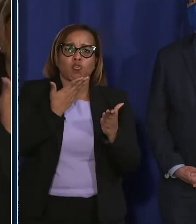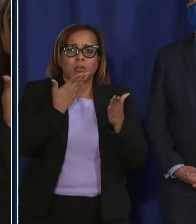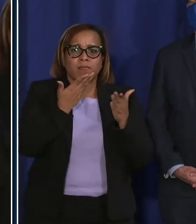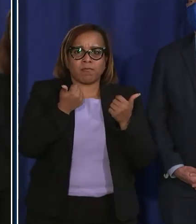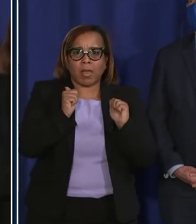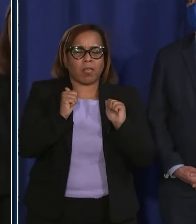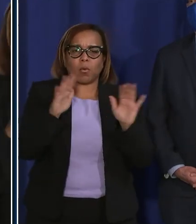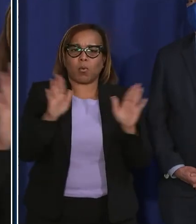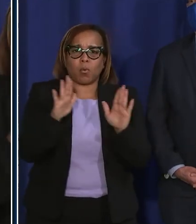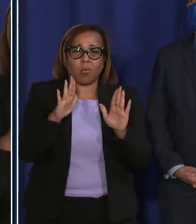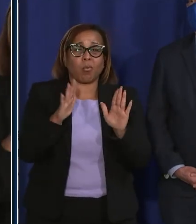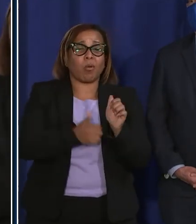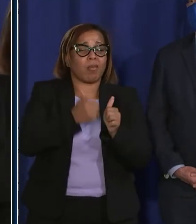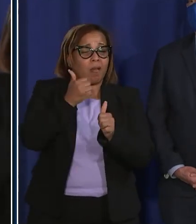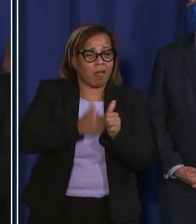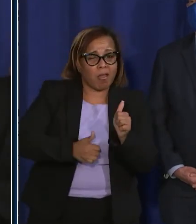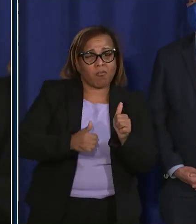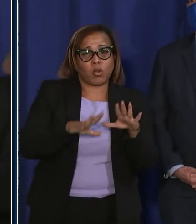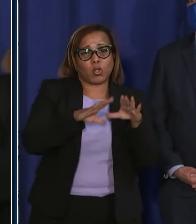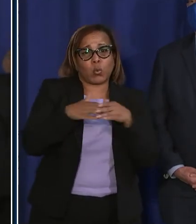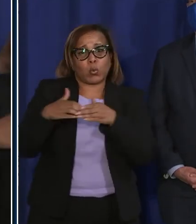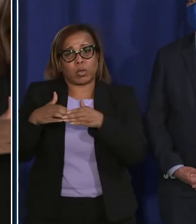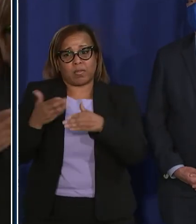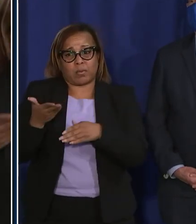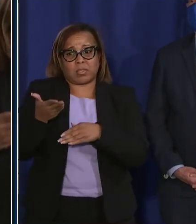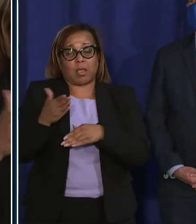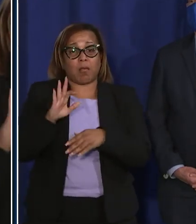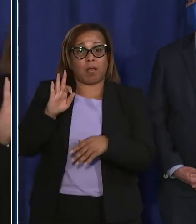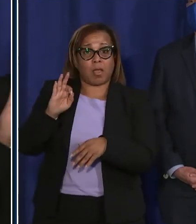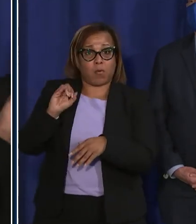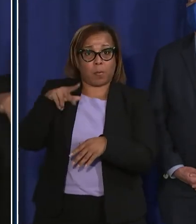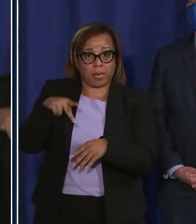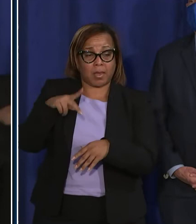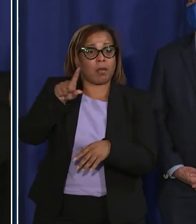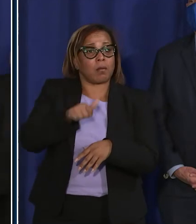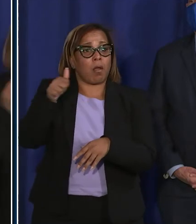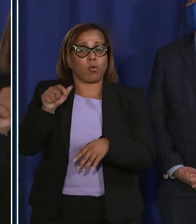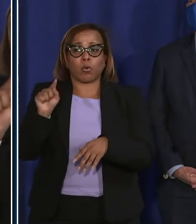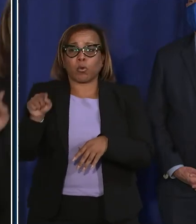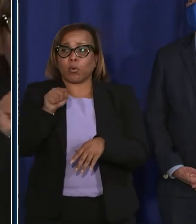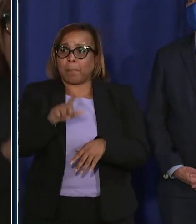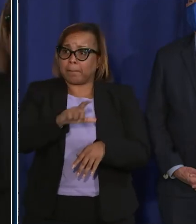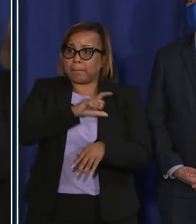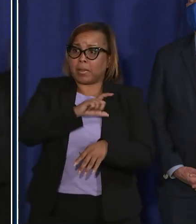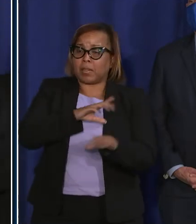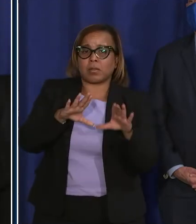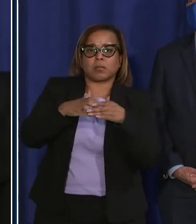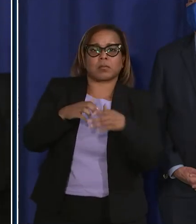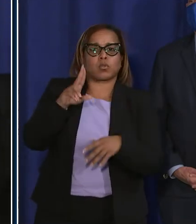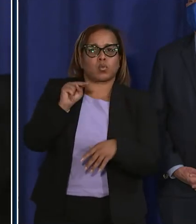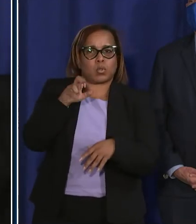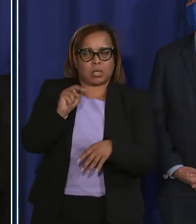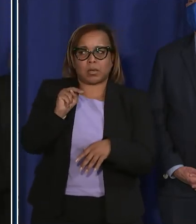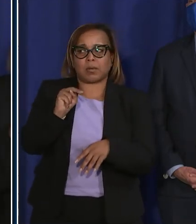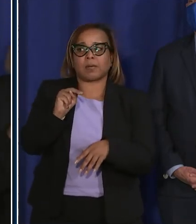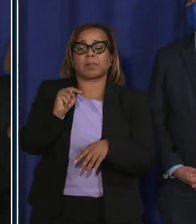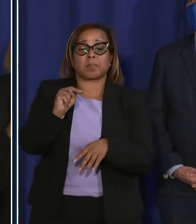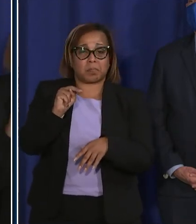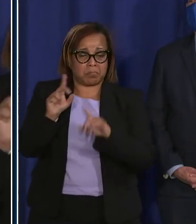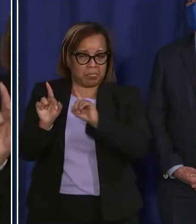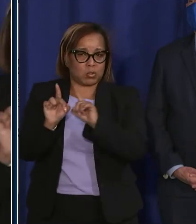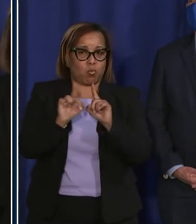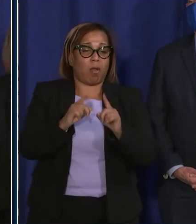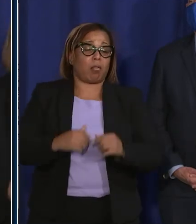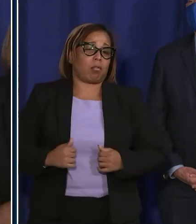absolutely every single unit that was at the table, FOP and the other police unions as